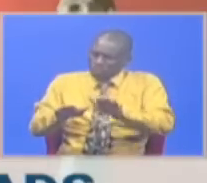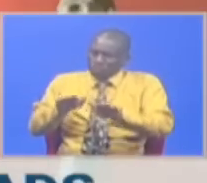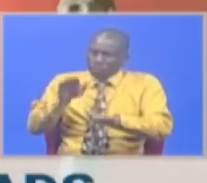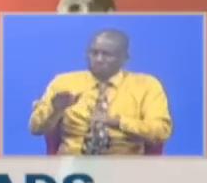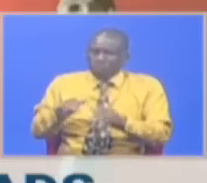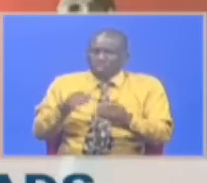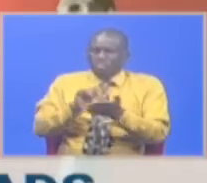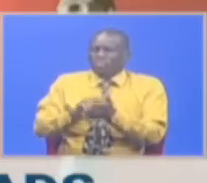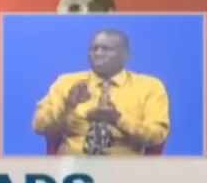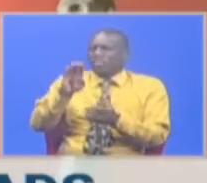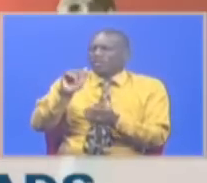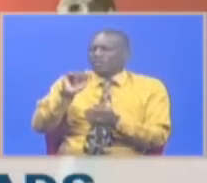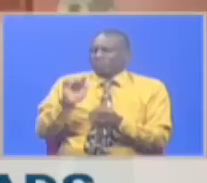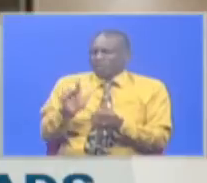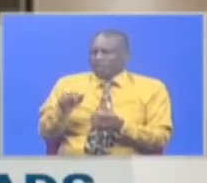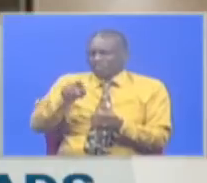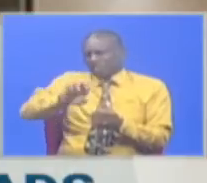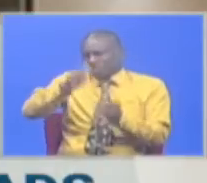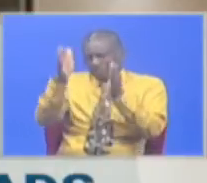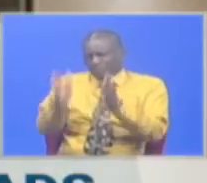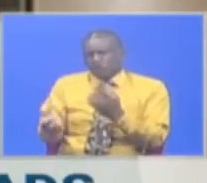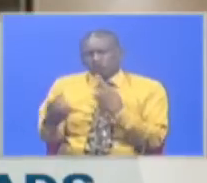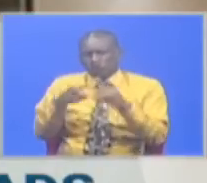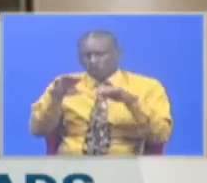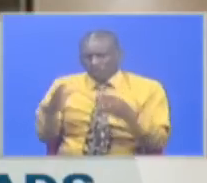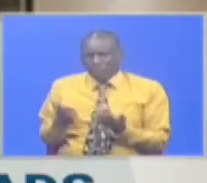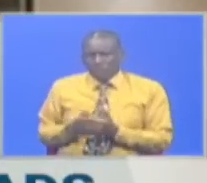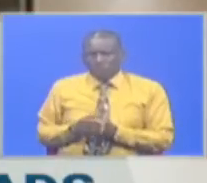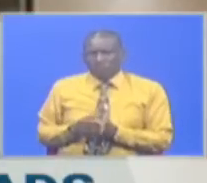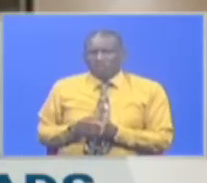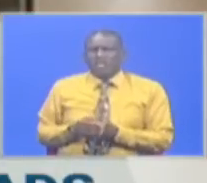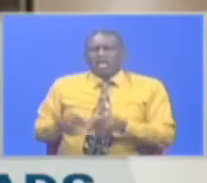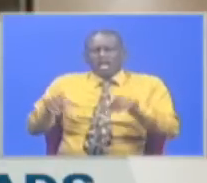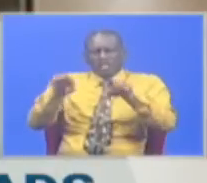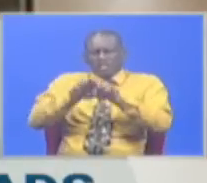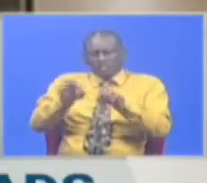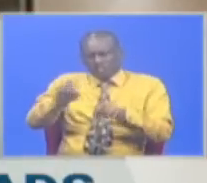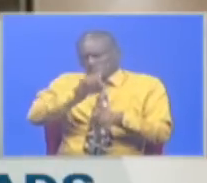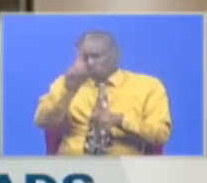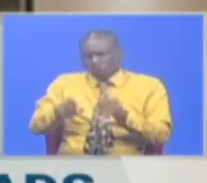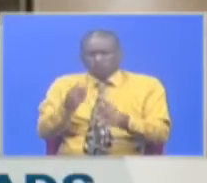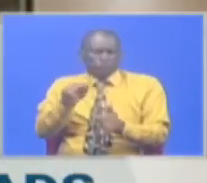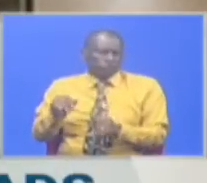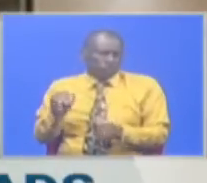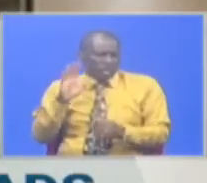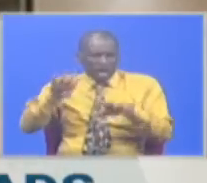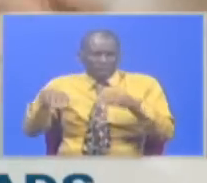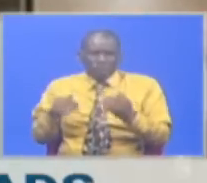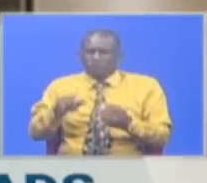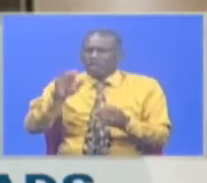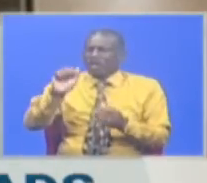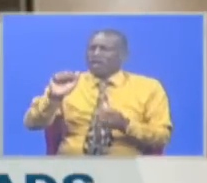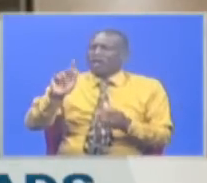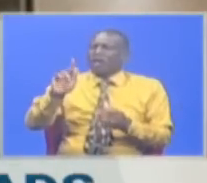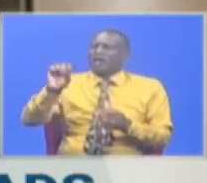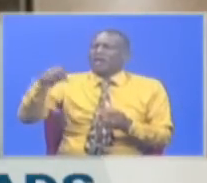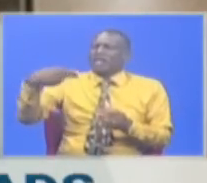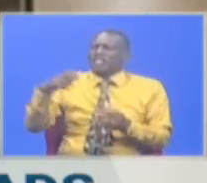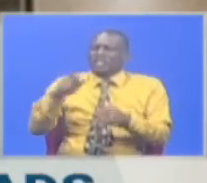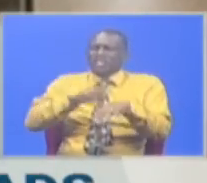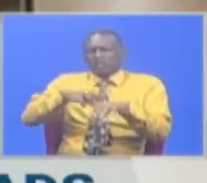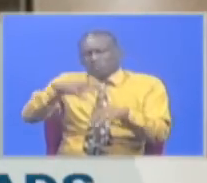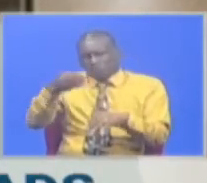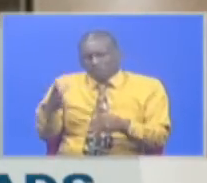That's what I'm saying, that is bail. Yes. This other person you're talking about, it's the same question we have been hearing about the Akasha, how they went there and they were tried on the